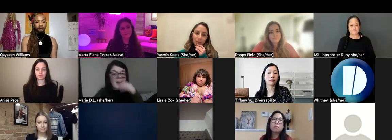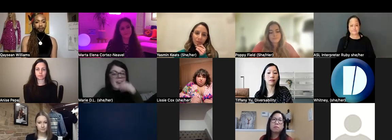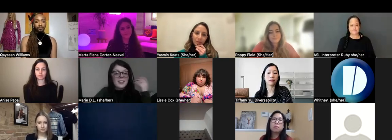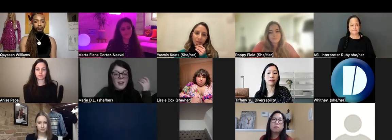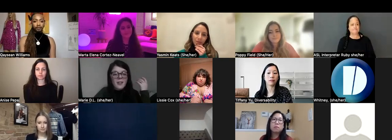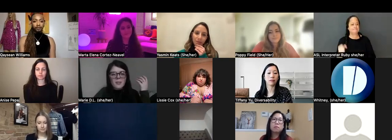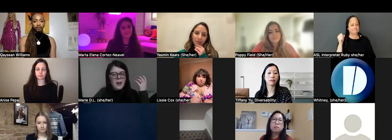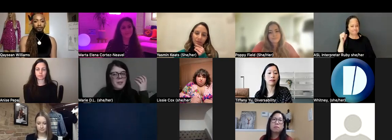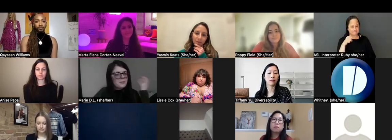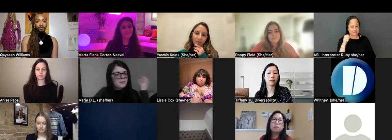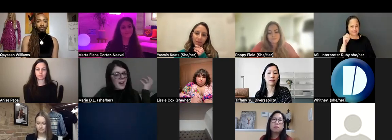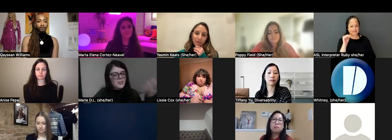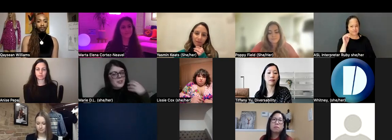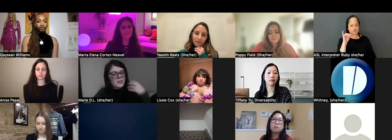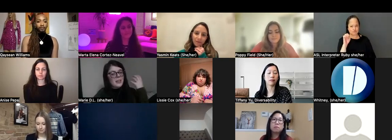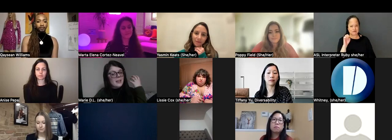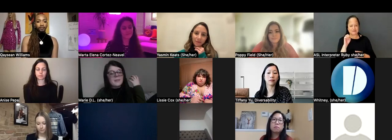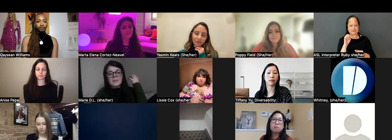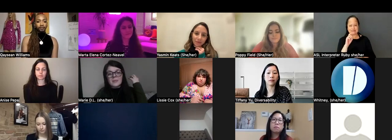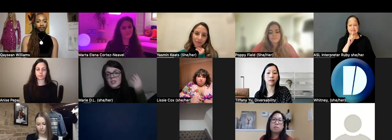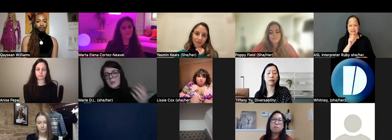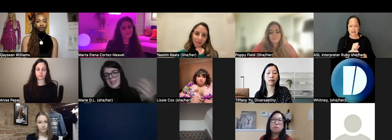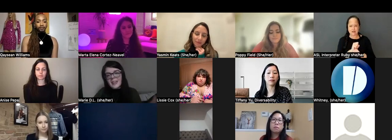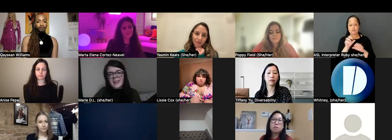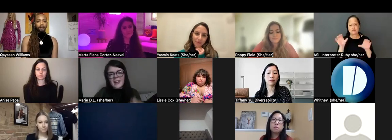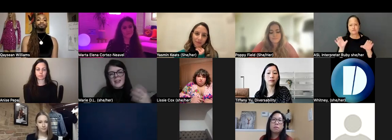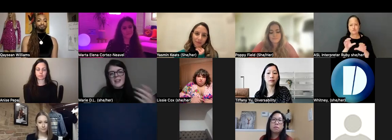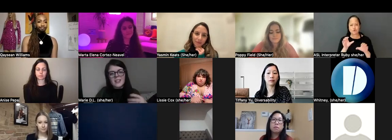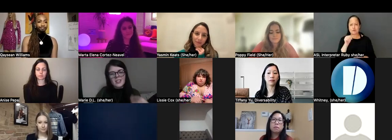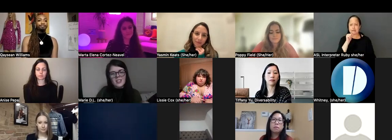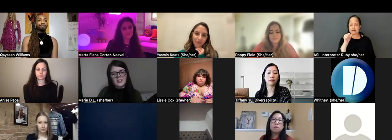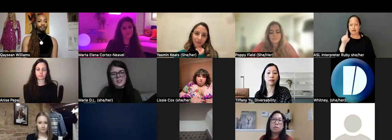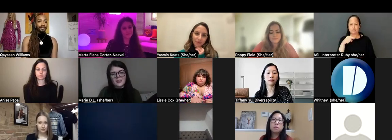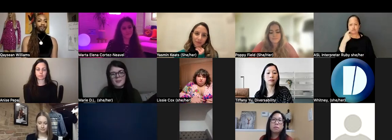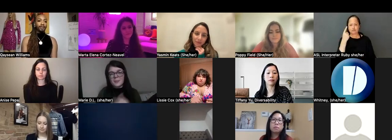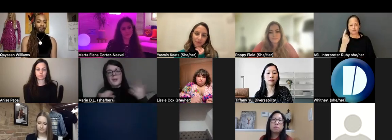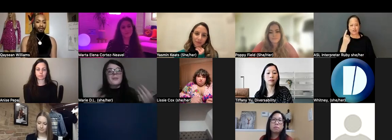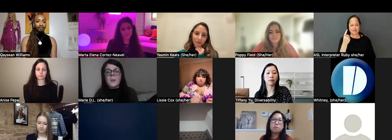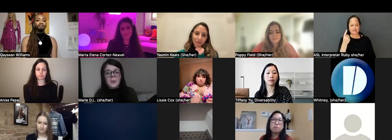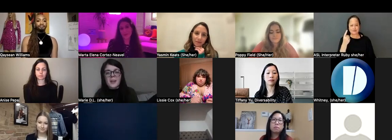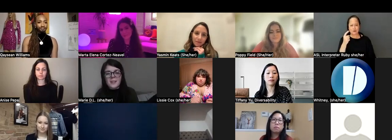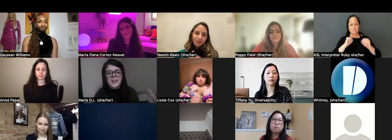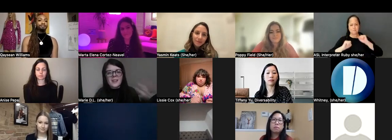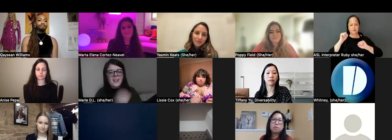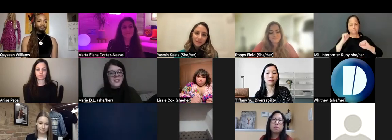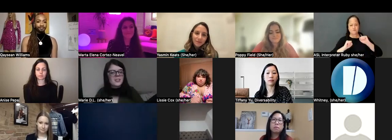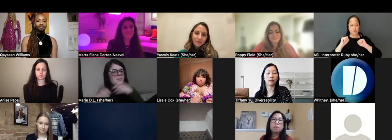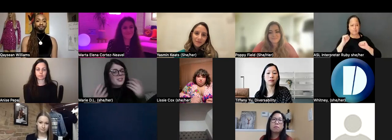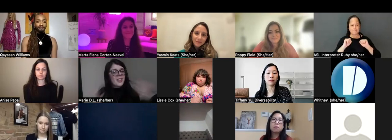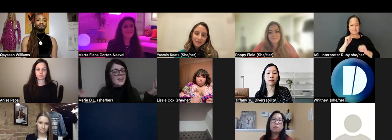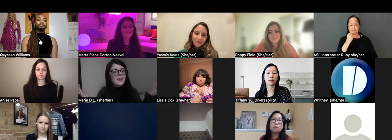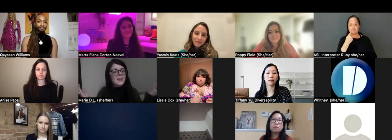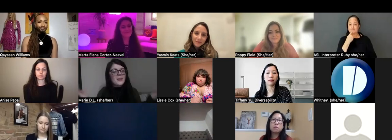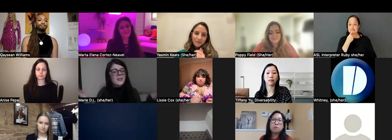Yes, it's all about actually doing it and not just performing, not just saying